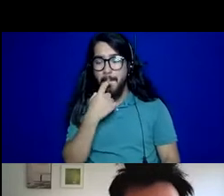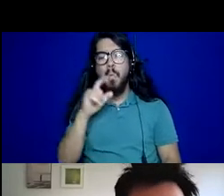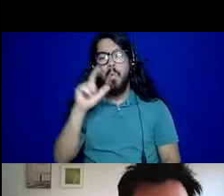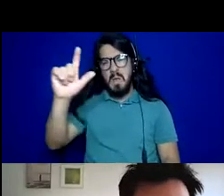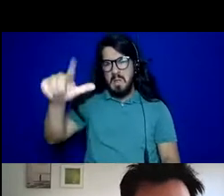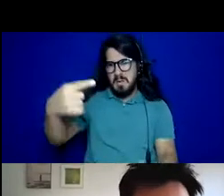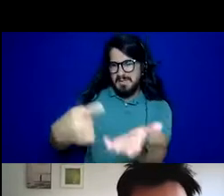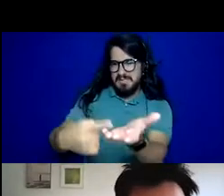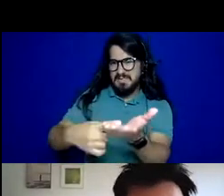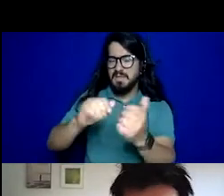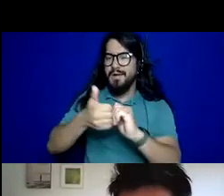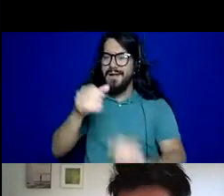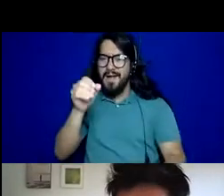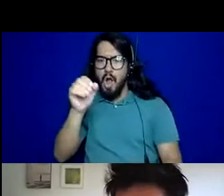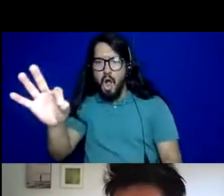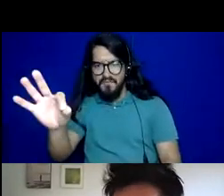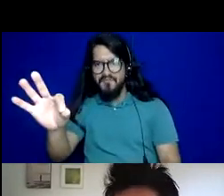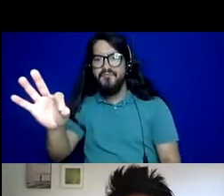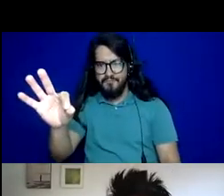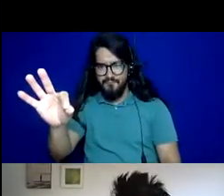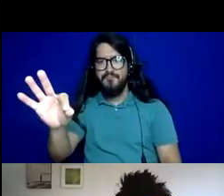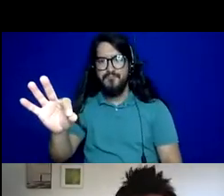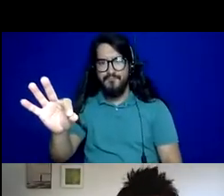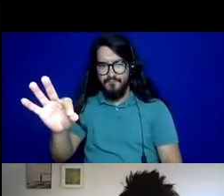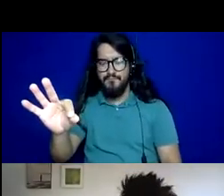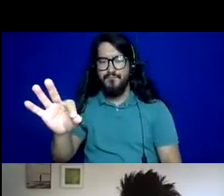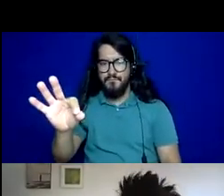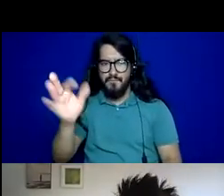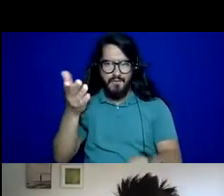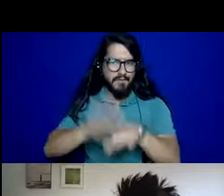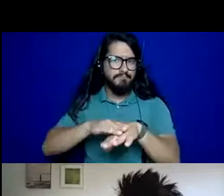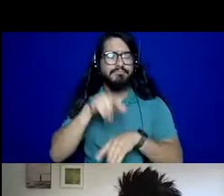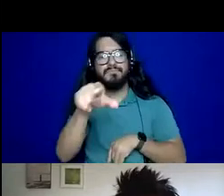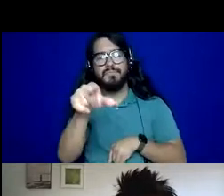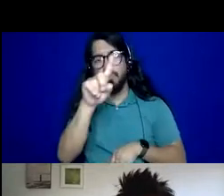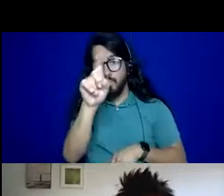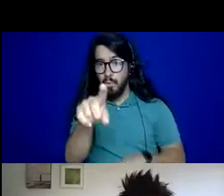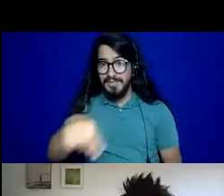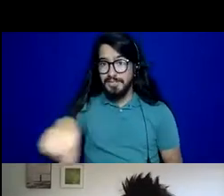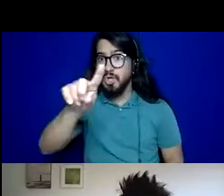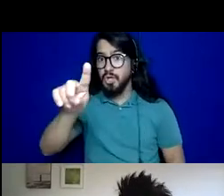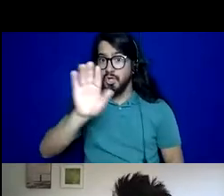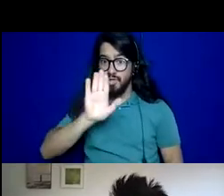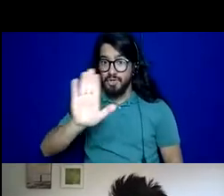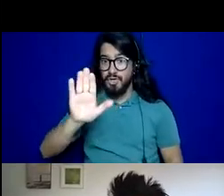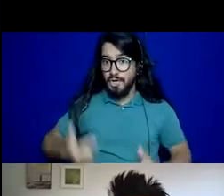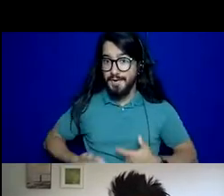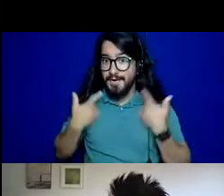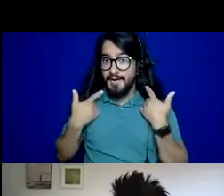at software and hardware ways to turn them off. So my questions for you all is in your life and